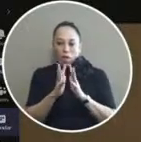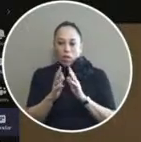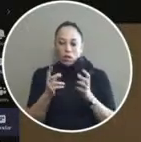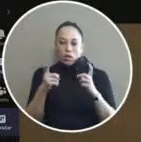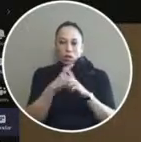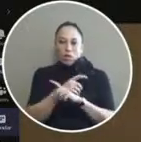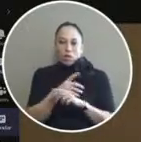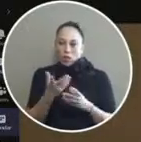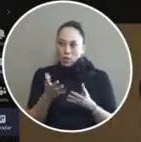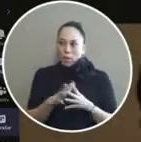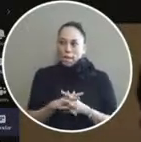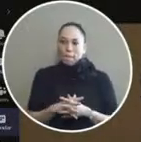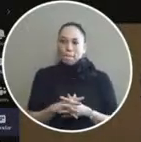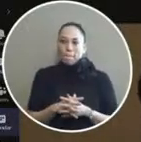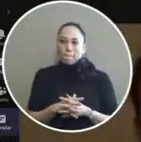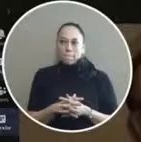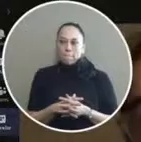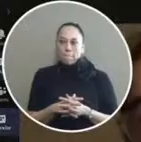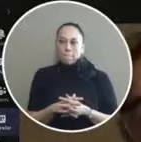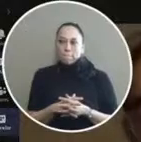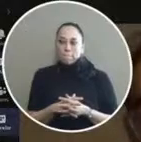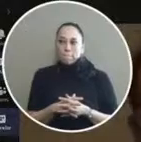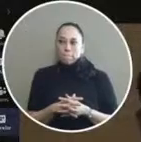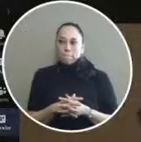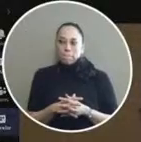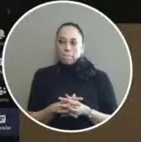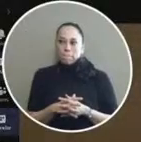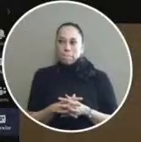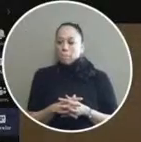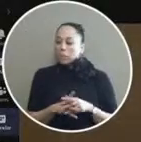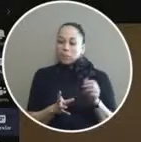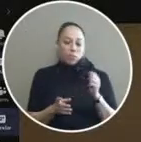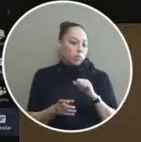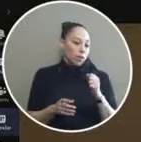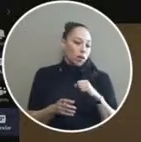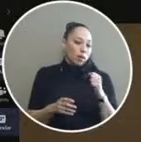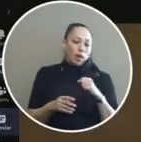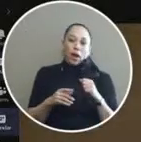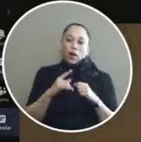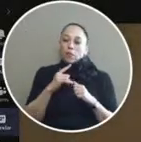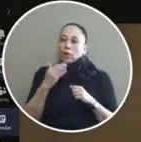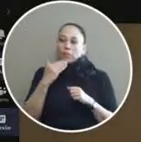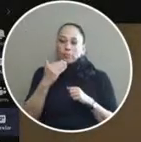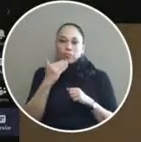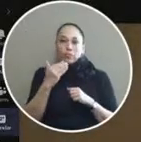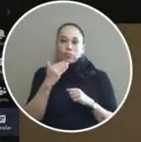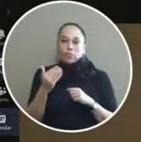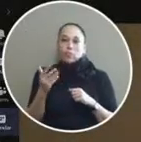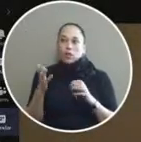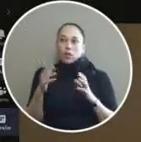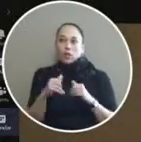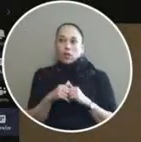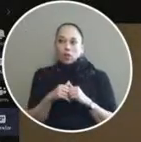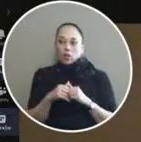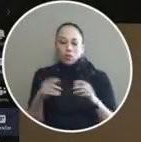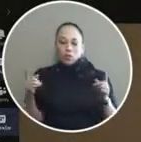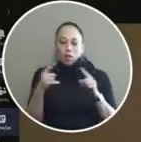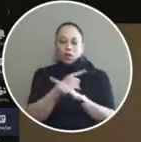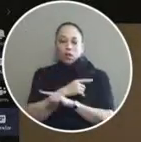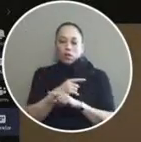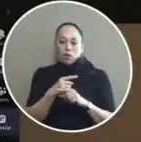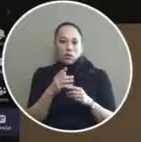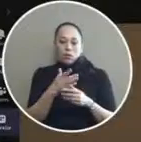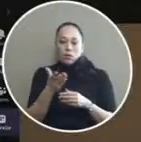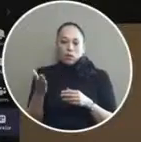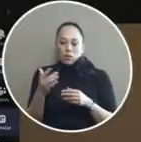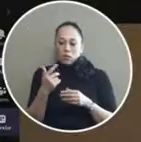do that process here, we really need to move on. I appreciate that. My larger point is that there's cost-effective things